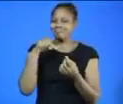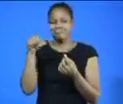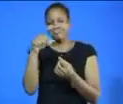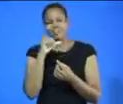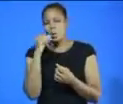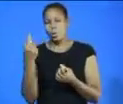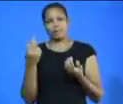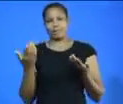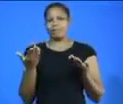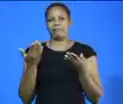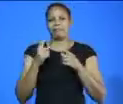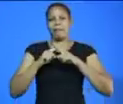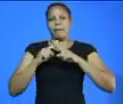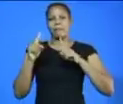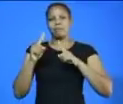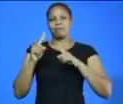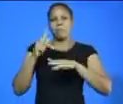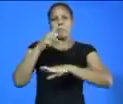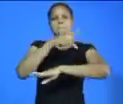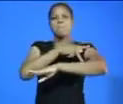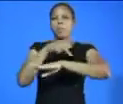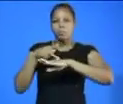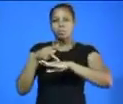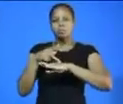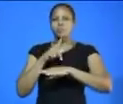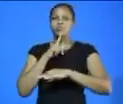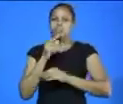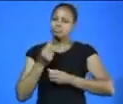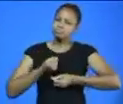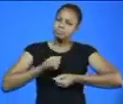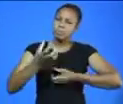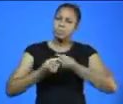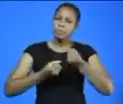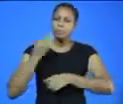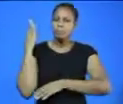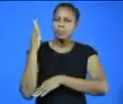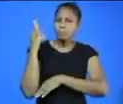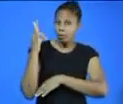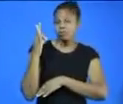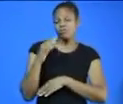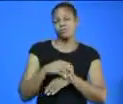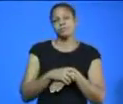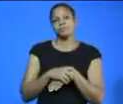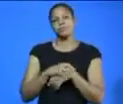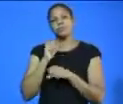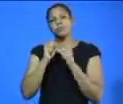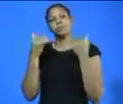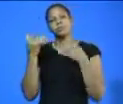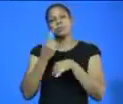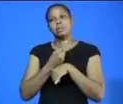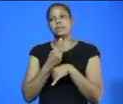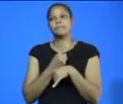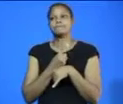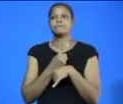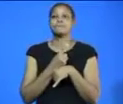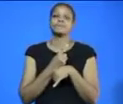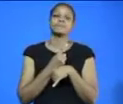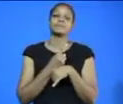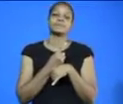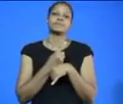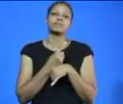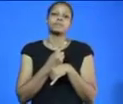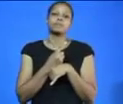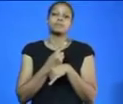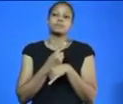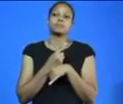truth is being declared. And so today, I'd like to take your